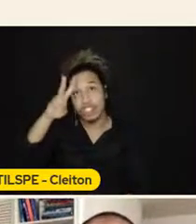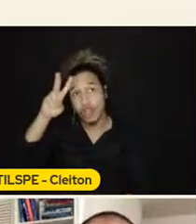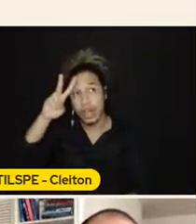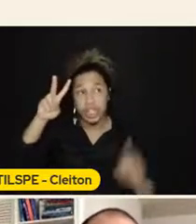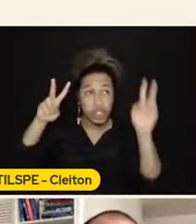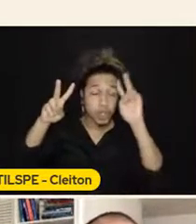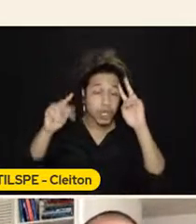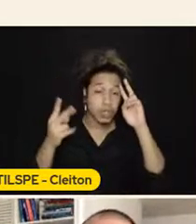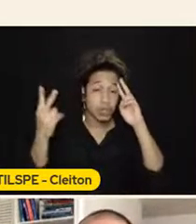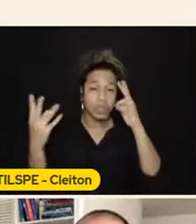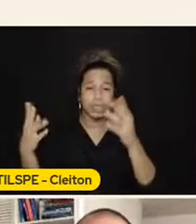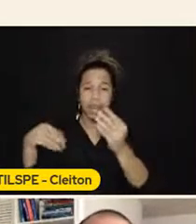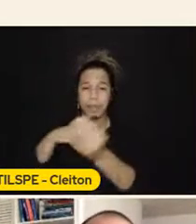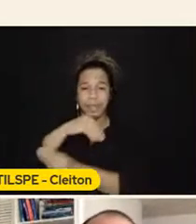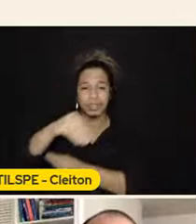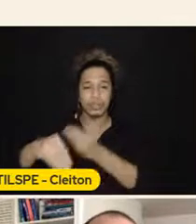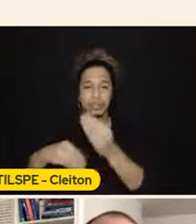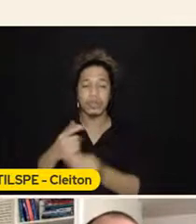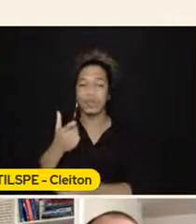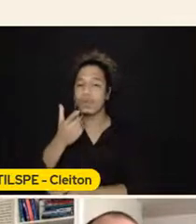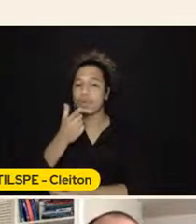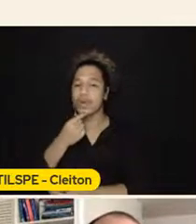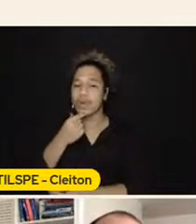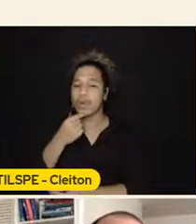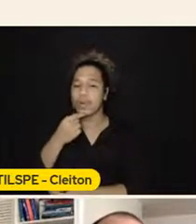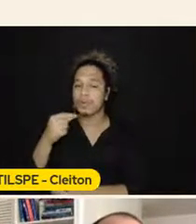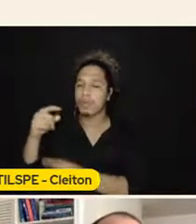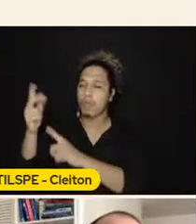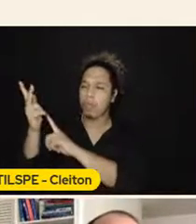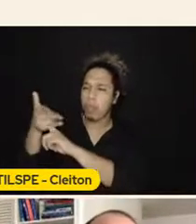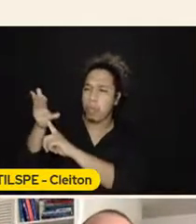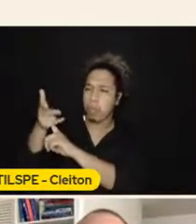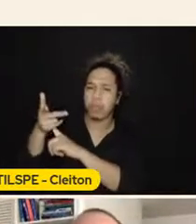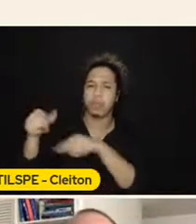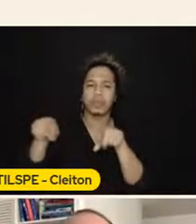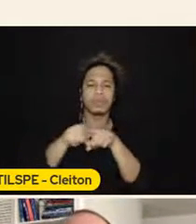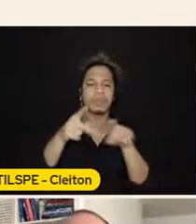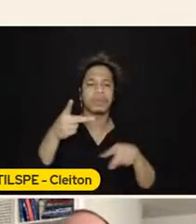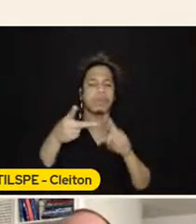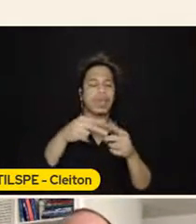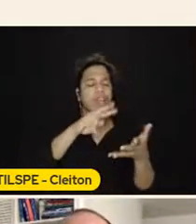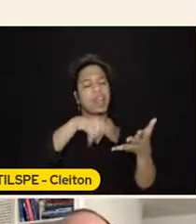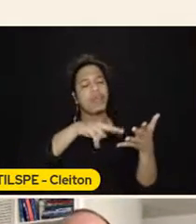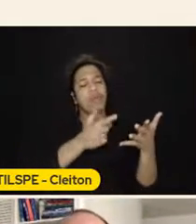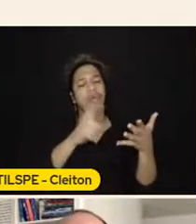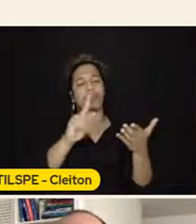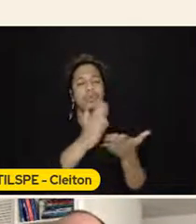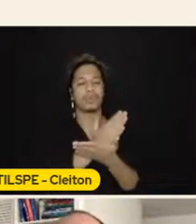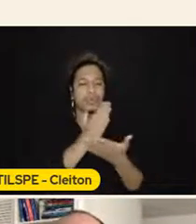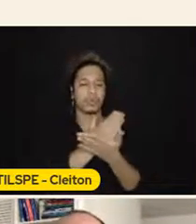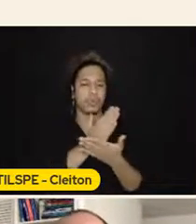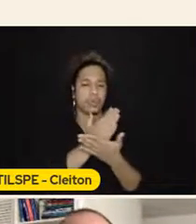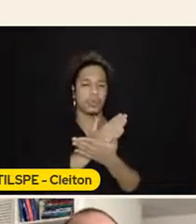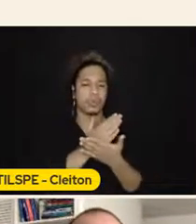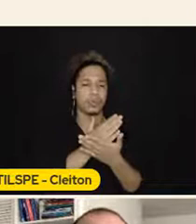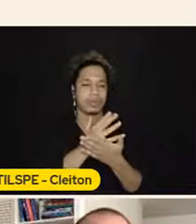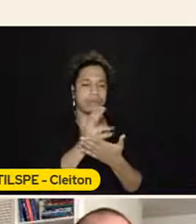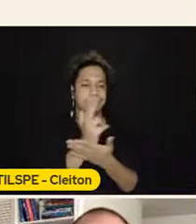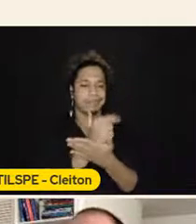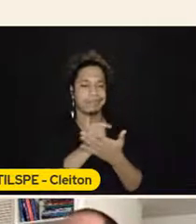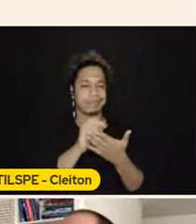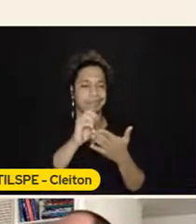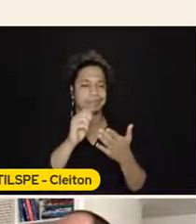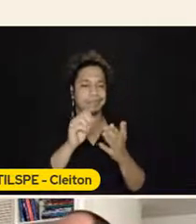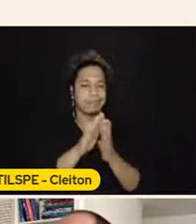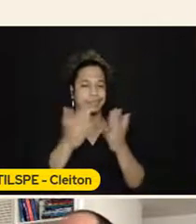Boy Who Harnessed the Wind with the windmill, and we had read a picture book called The Water